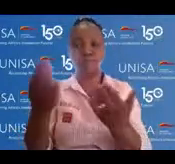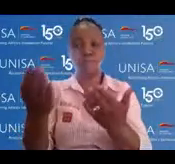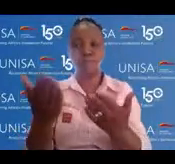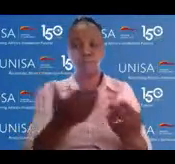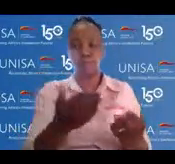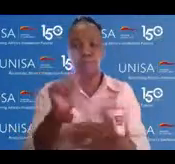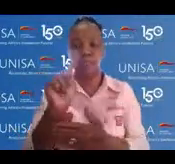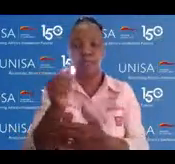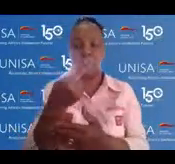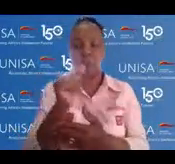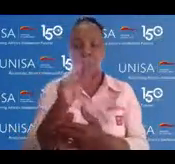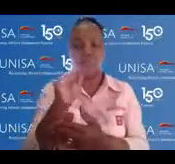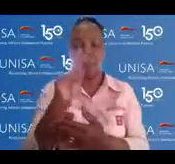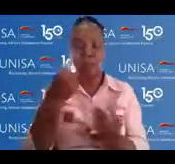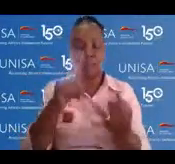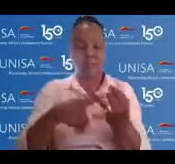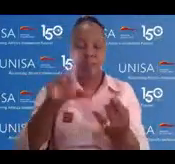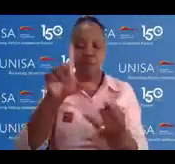much.